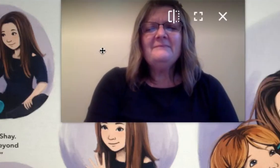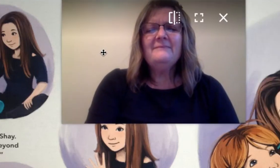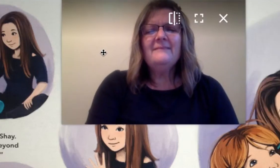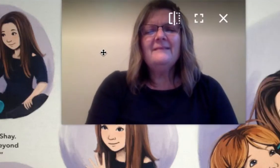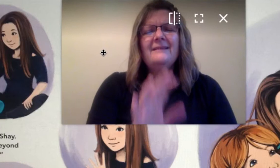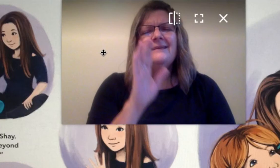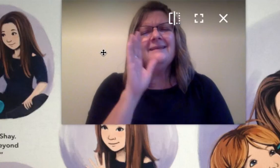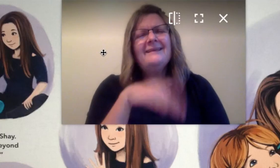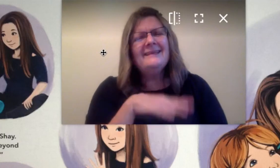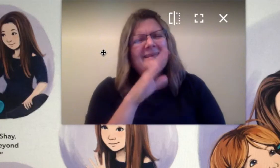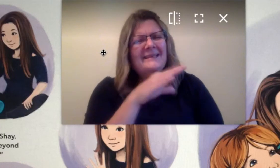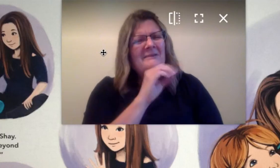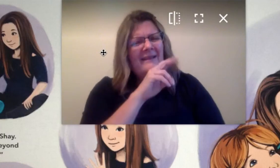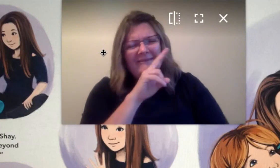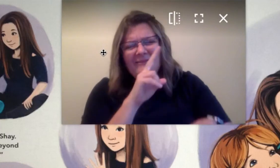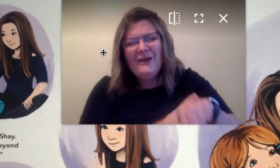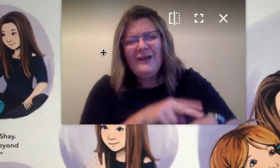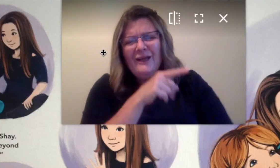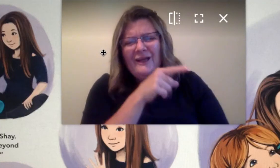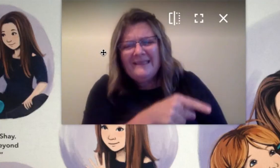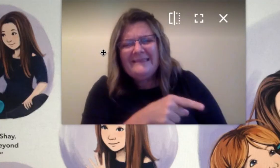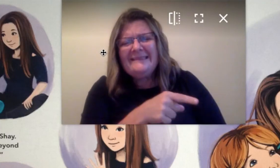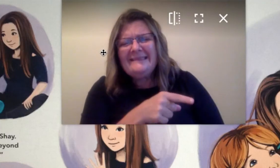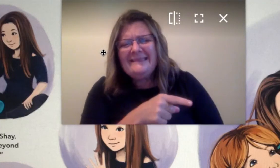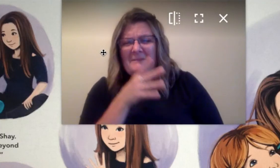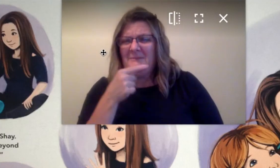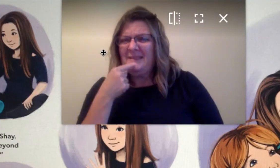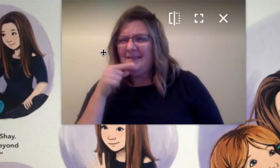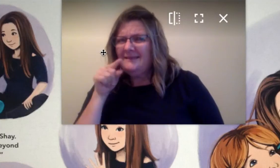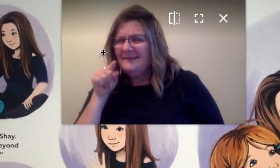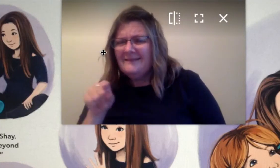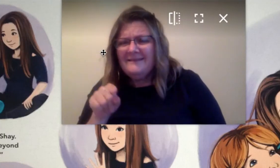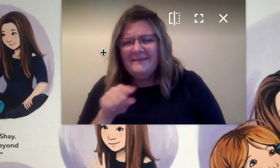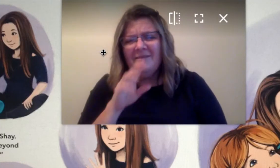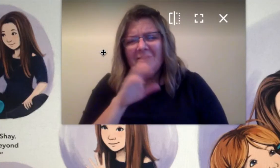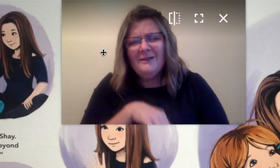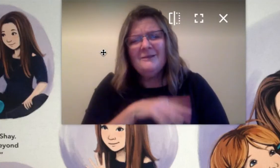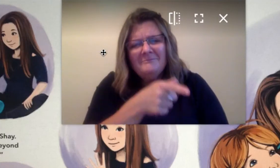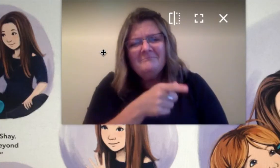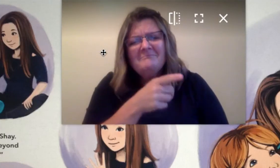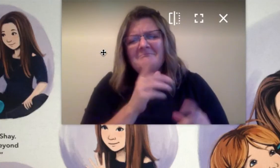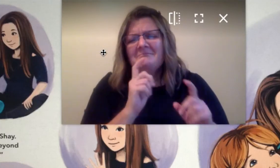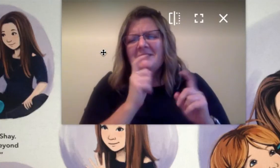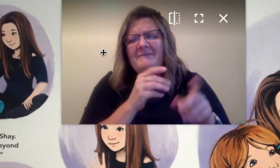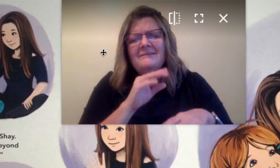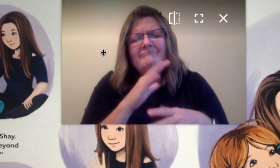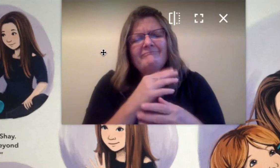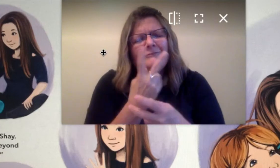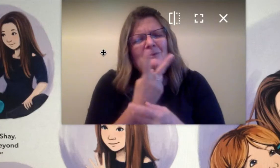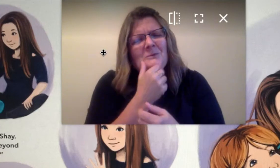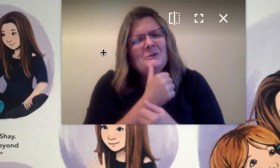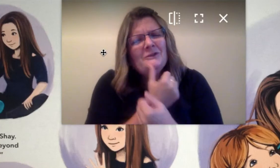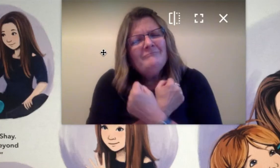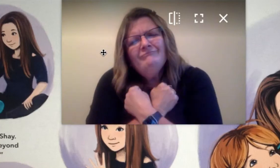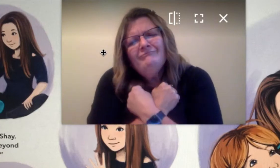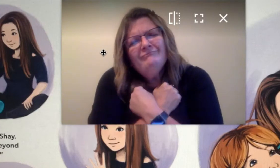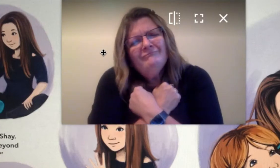"Of course," Mom replied, giving her two girls a big hug.